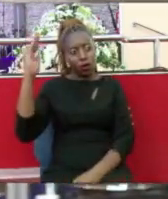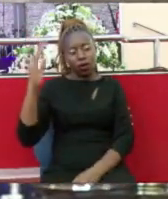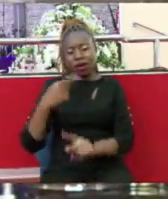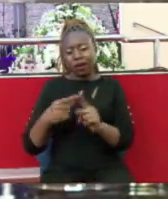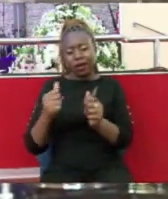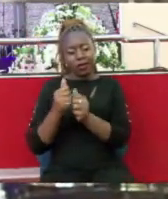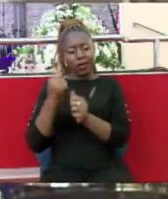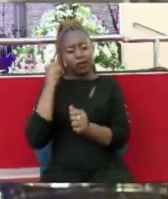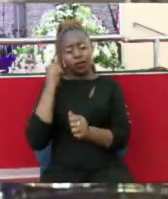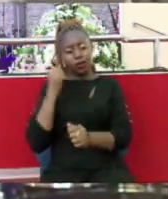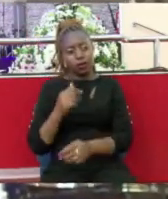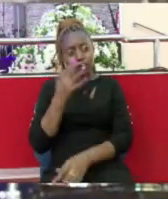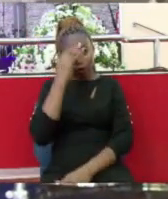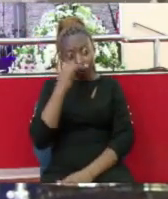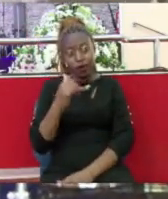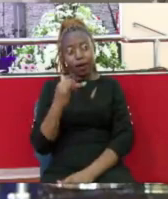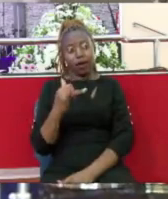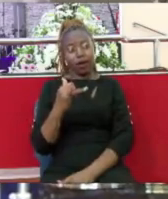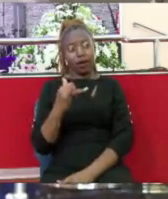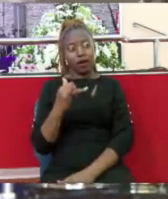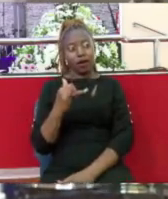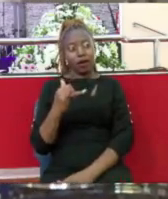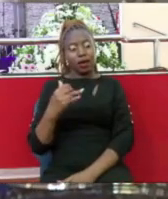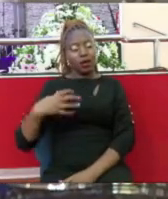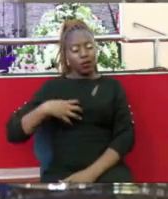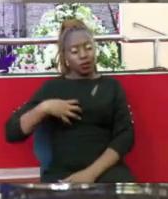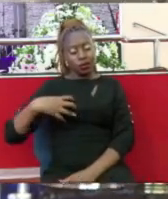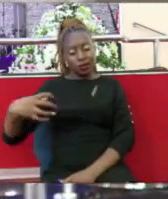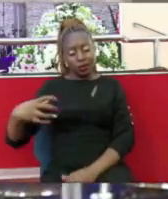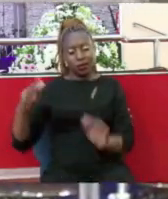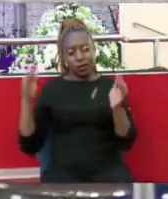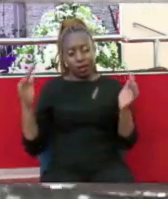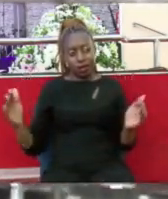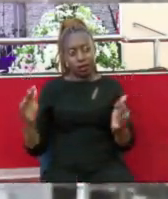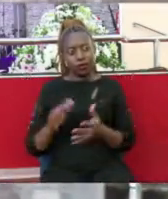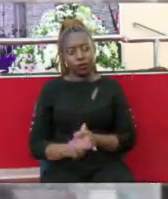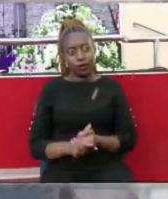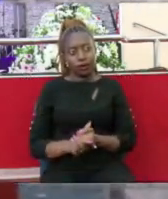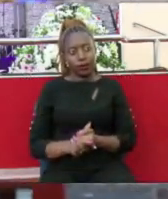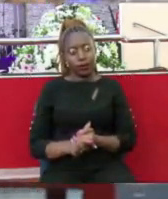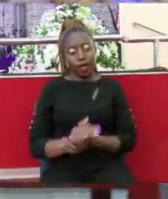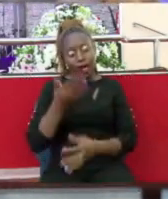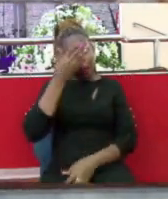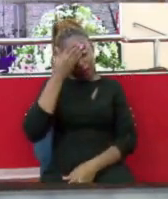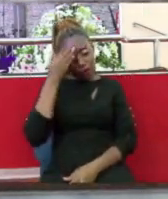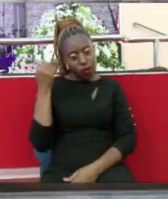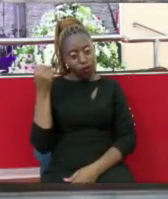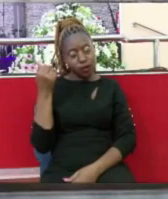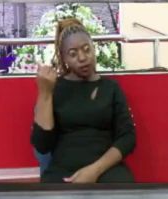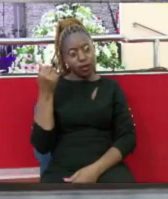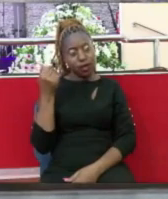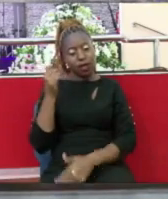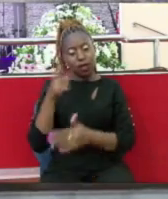na akakataa kwa sababu he was a man of great possessions. Kwa sababu alikuwa yeye na mali mingi. He forgot that what I